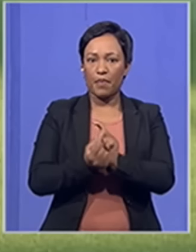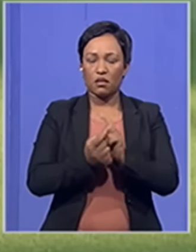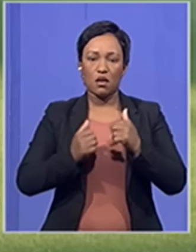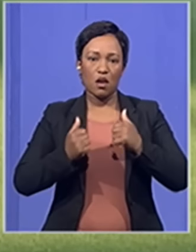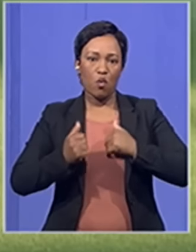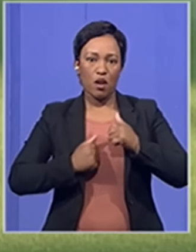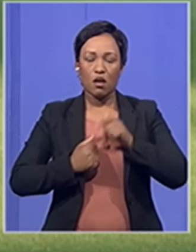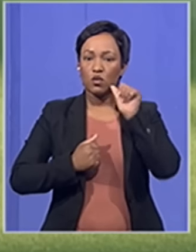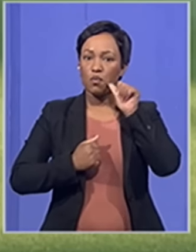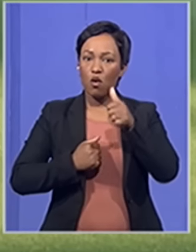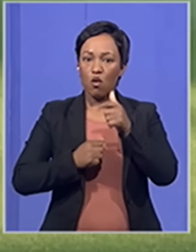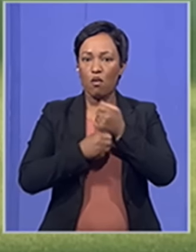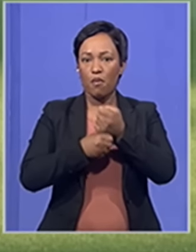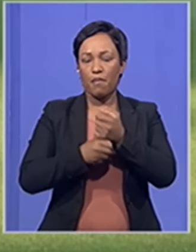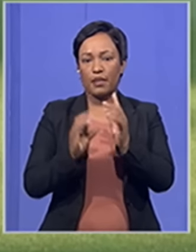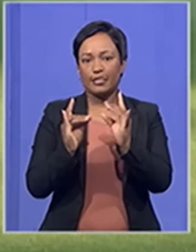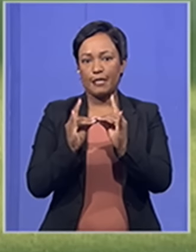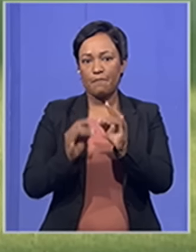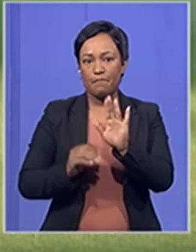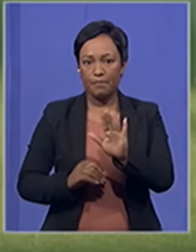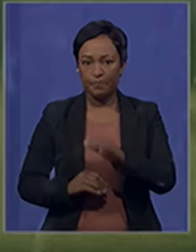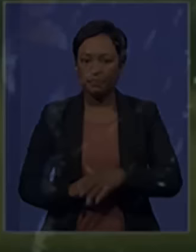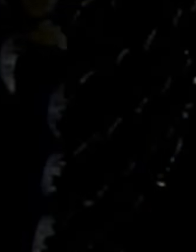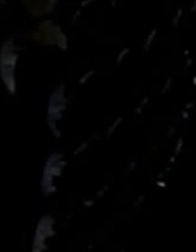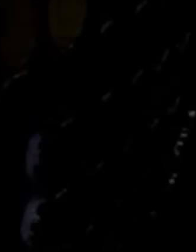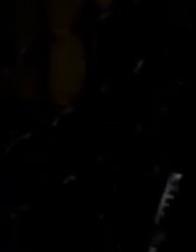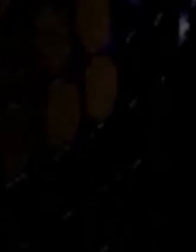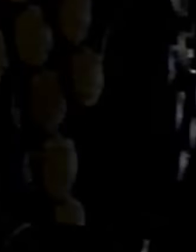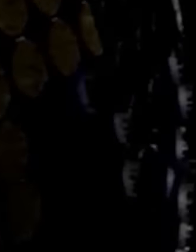ka kwa Mpombela Stadium.